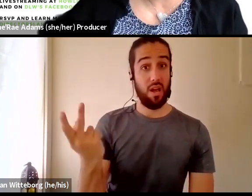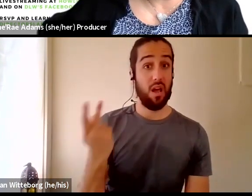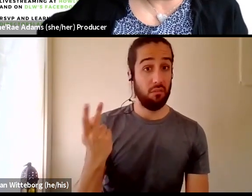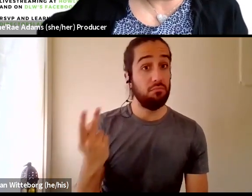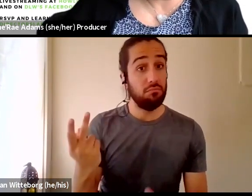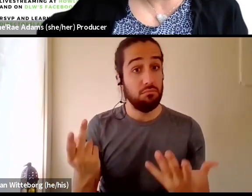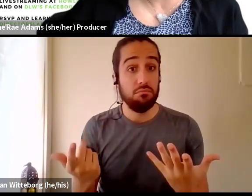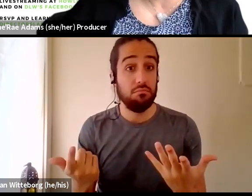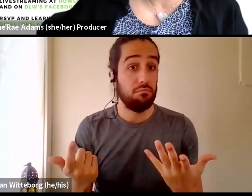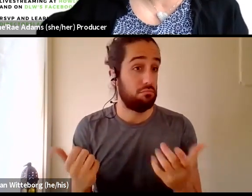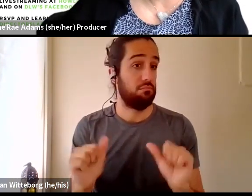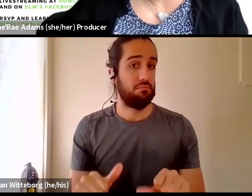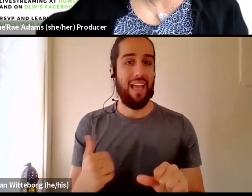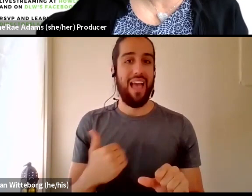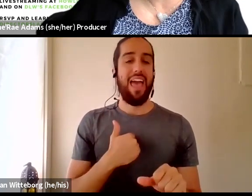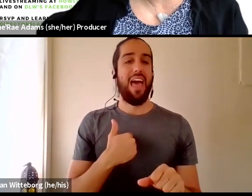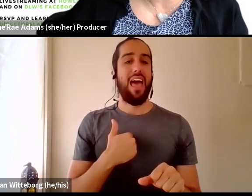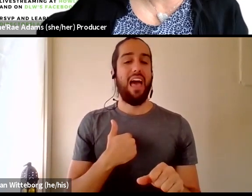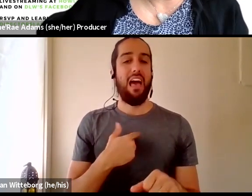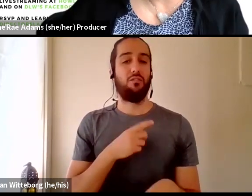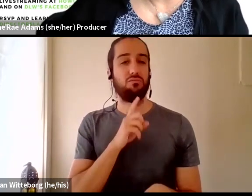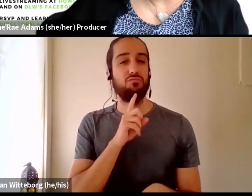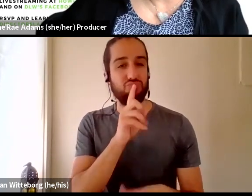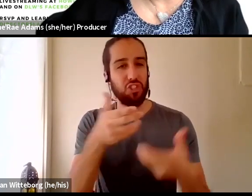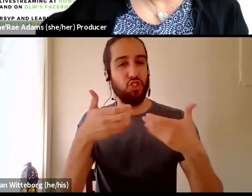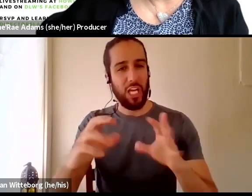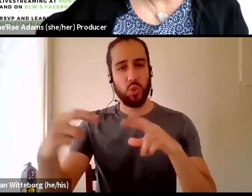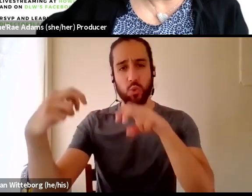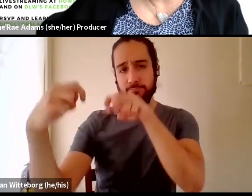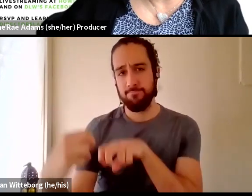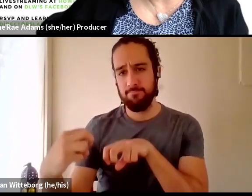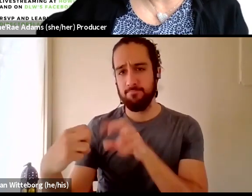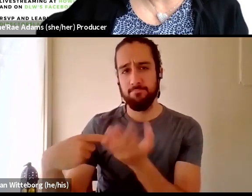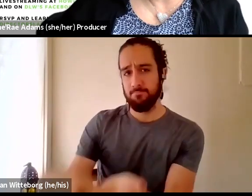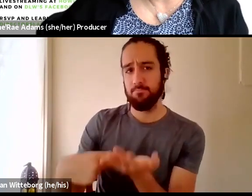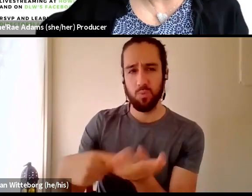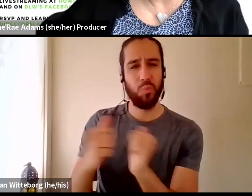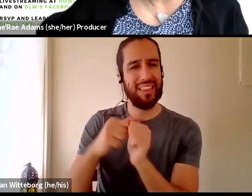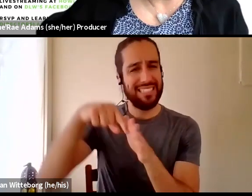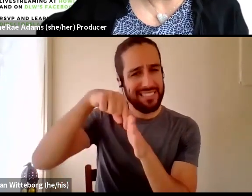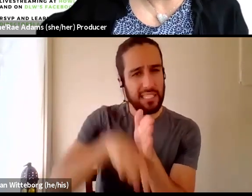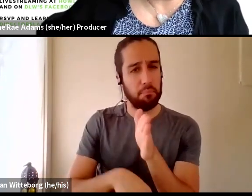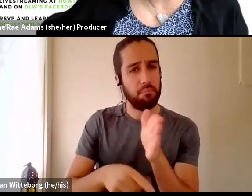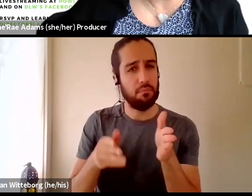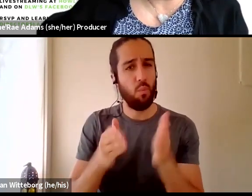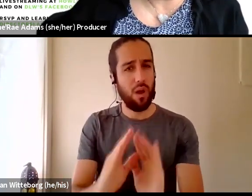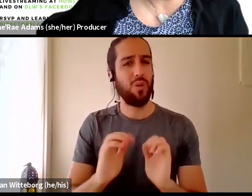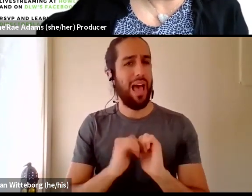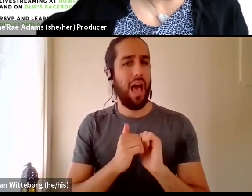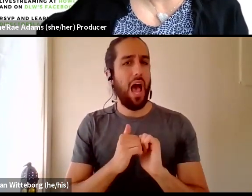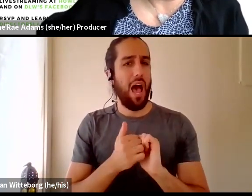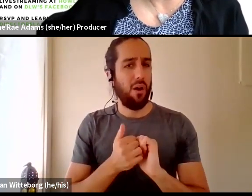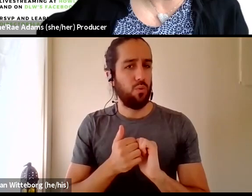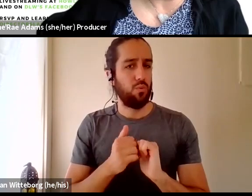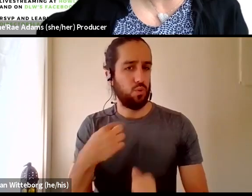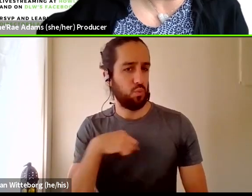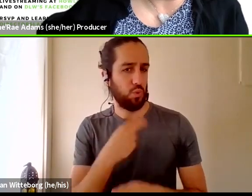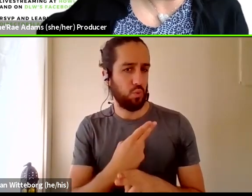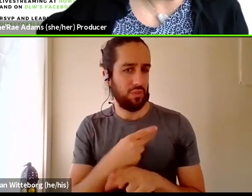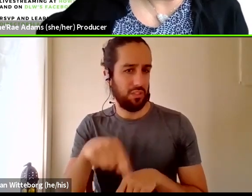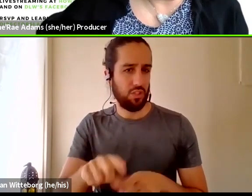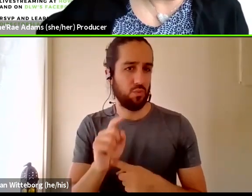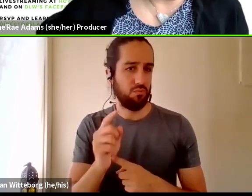to really be with one another in a very, very deep way. So how do we use this room?